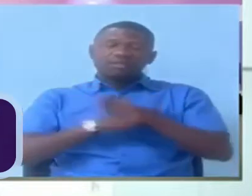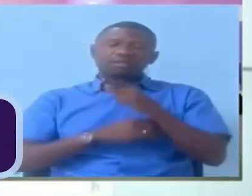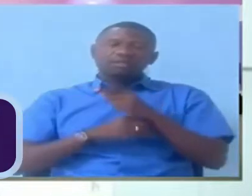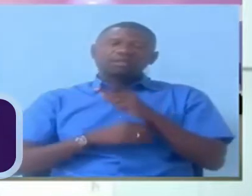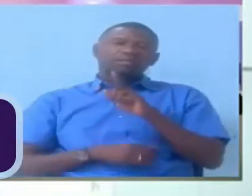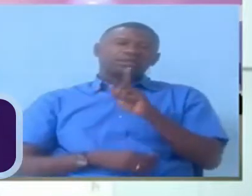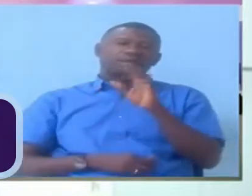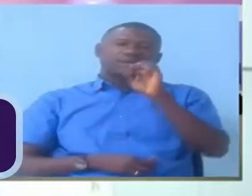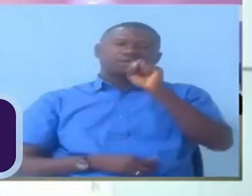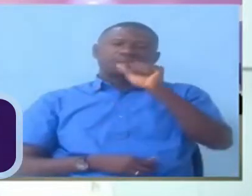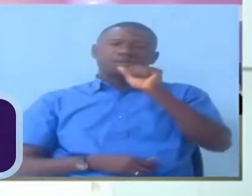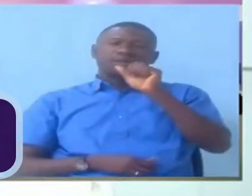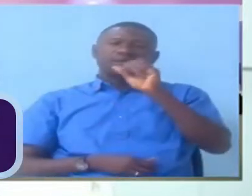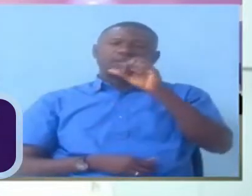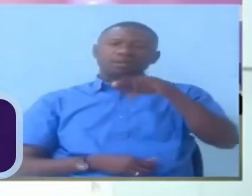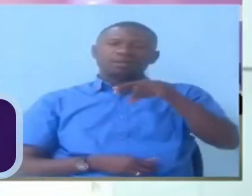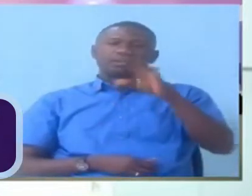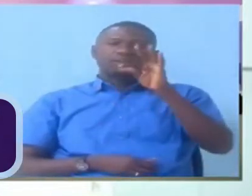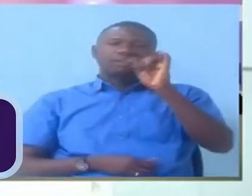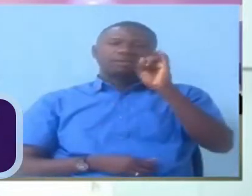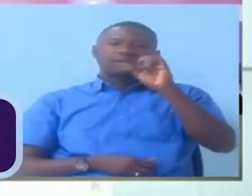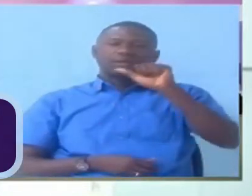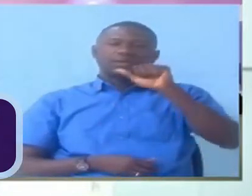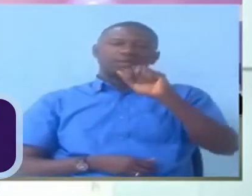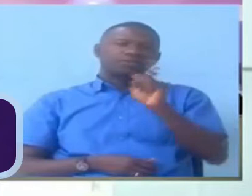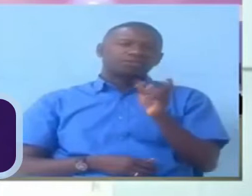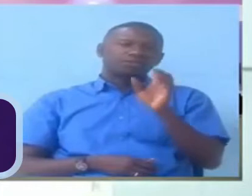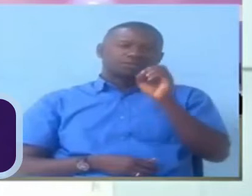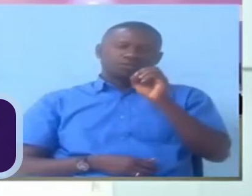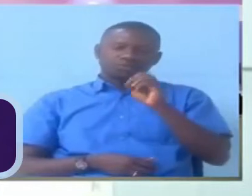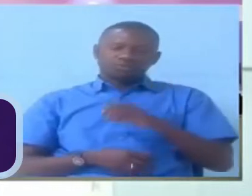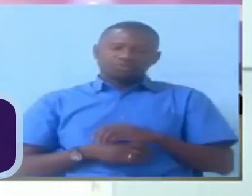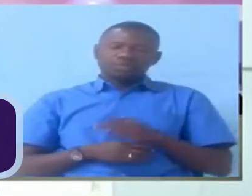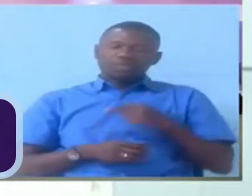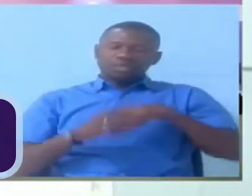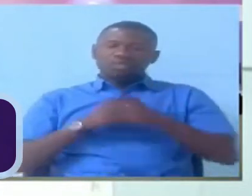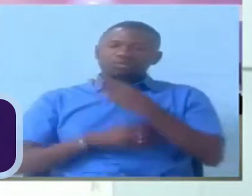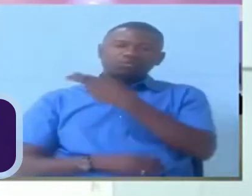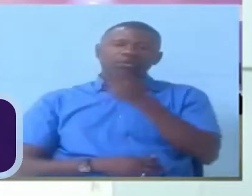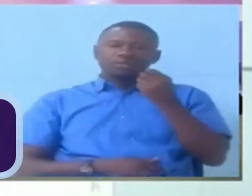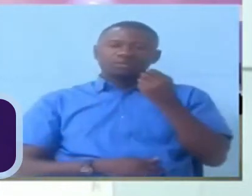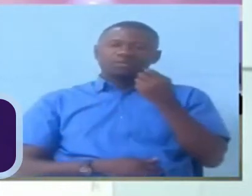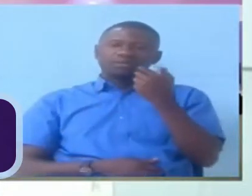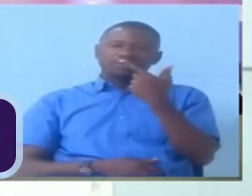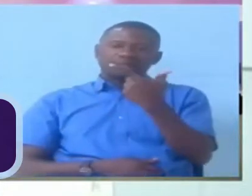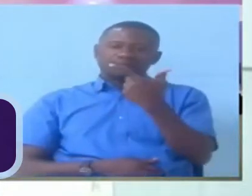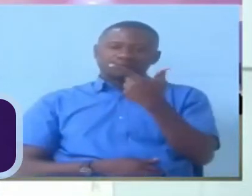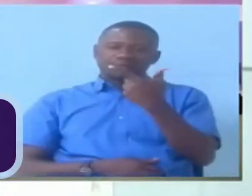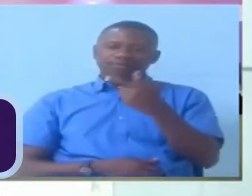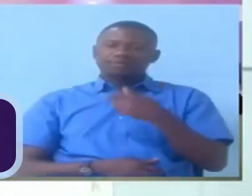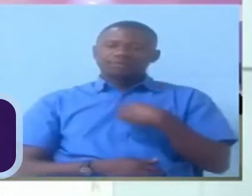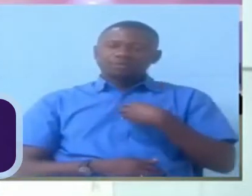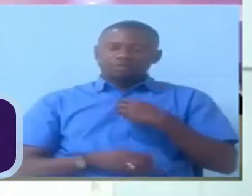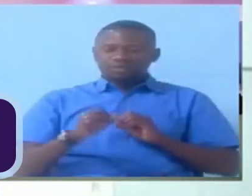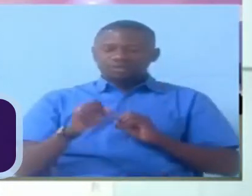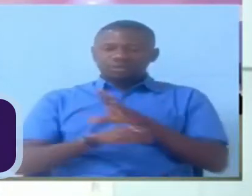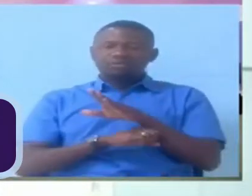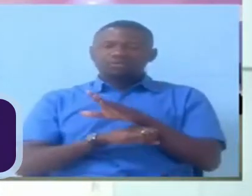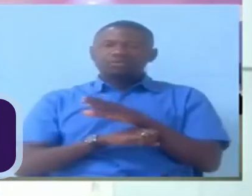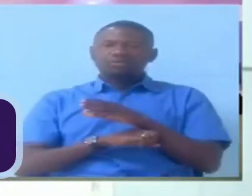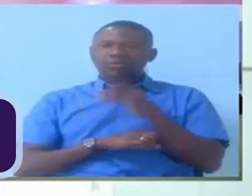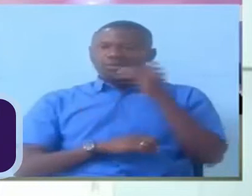Yanki Ghana la sojar karambuto eka sojarul karandi dami. as a platoon for platoon sergeant's course, army